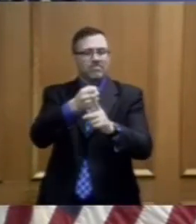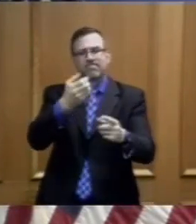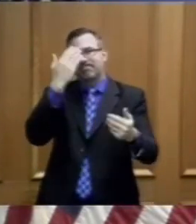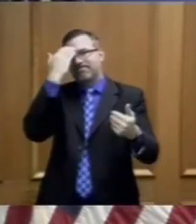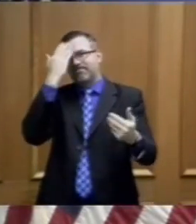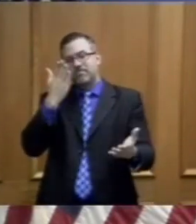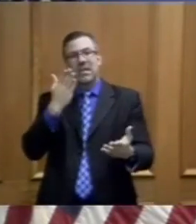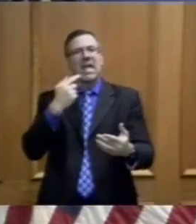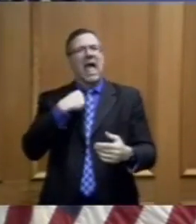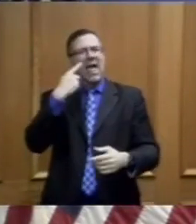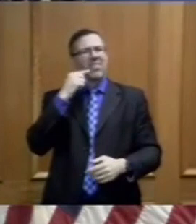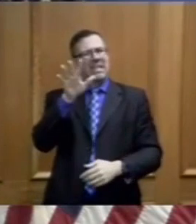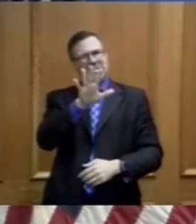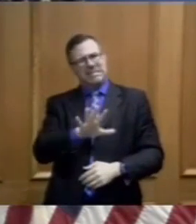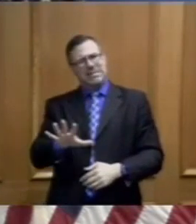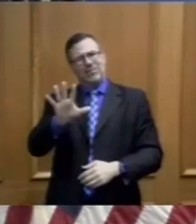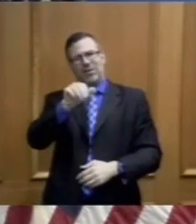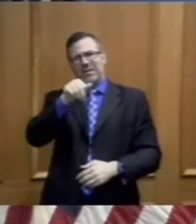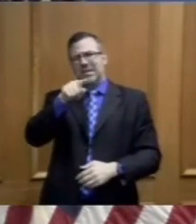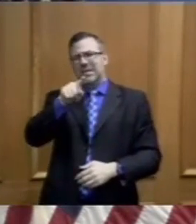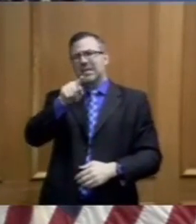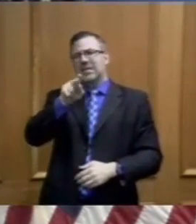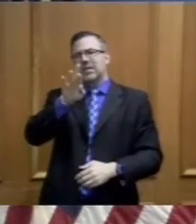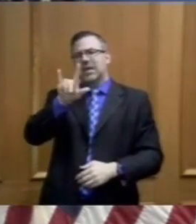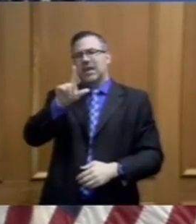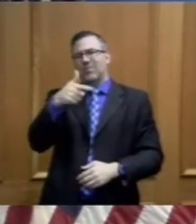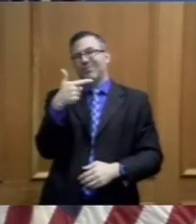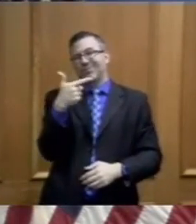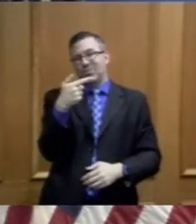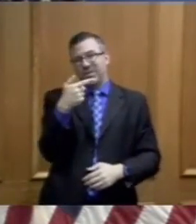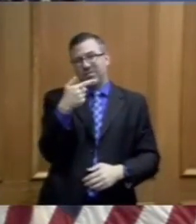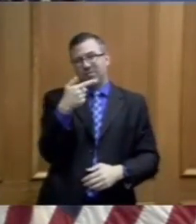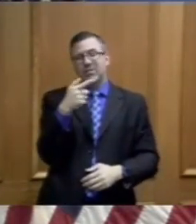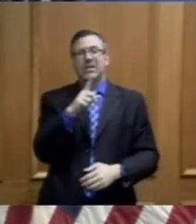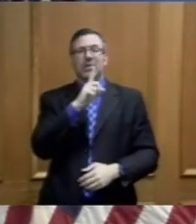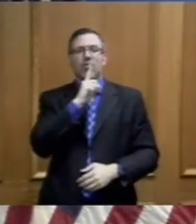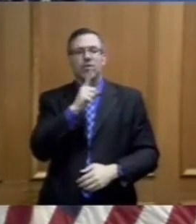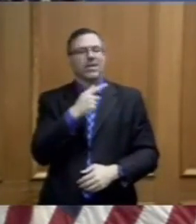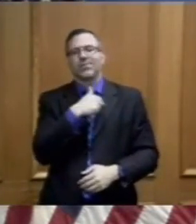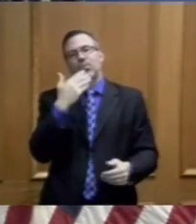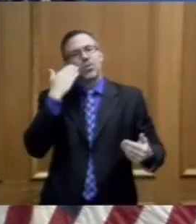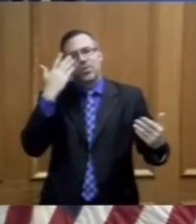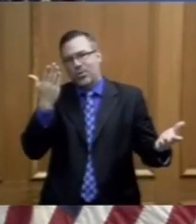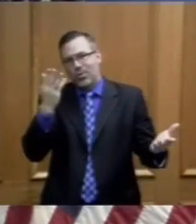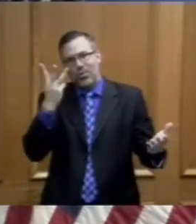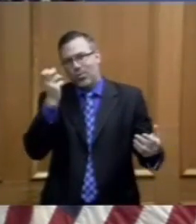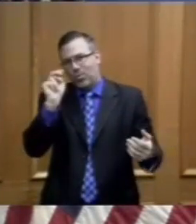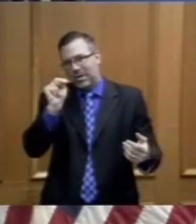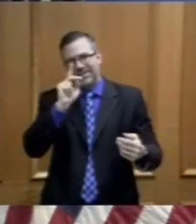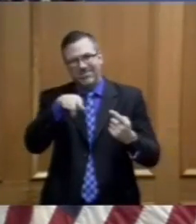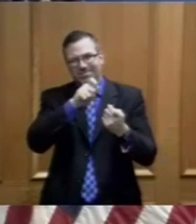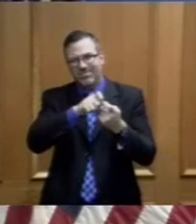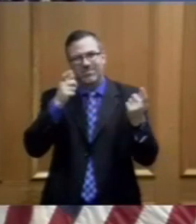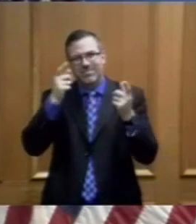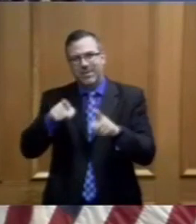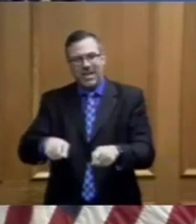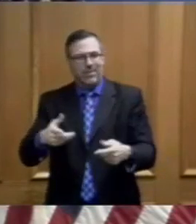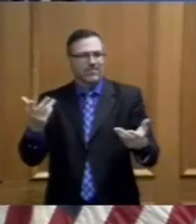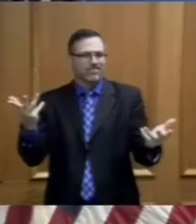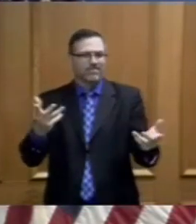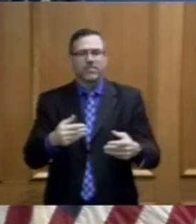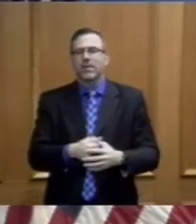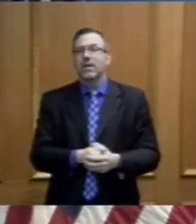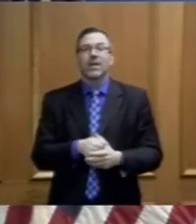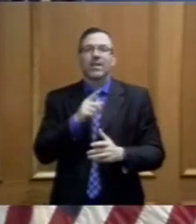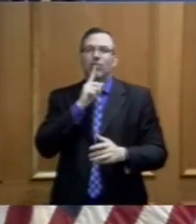somewhere around the 21st of April, but we don't know exactly when that surge will be. It has a lot to do with